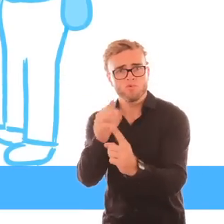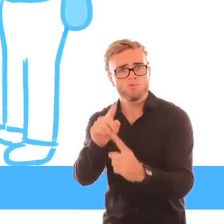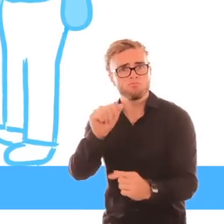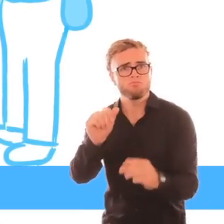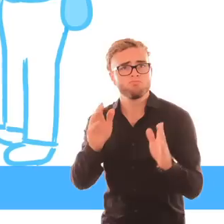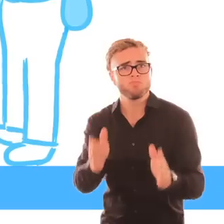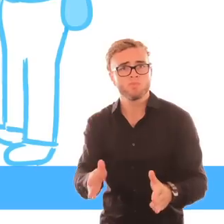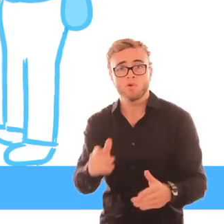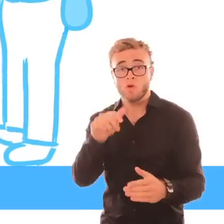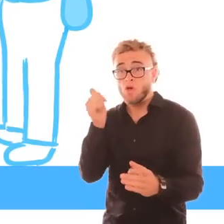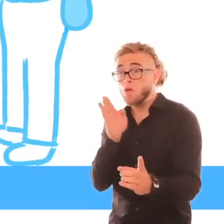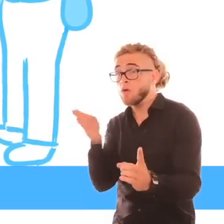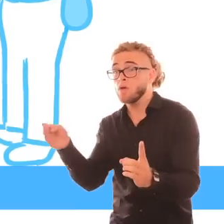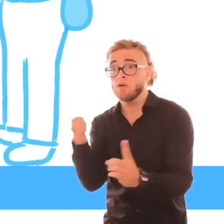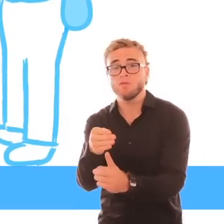other person in the room.